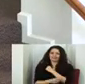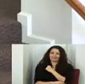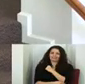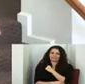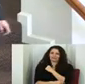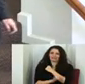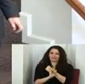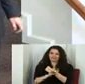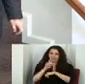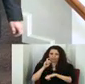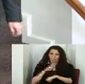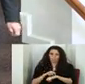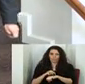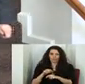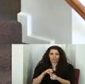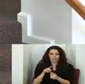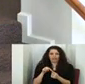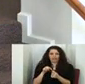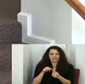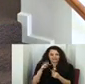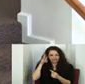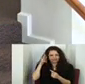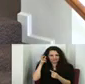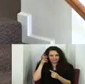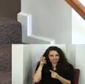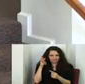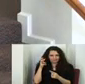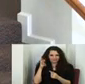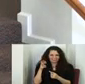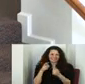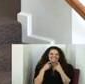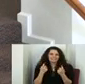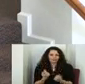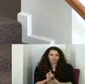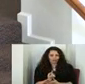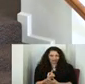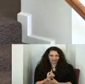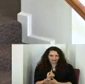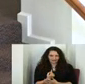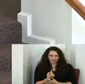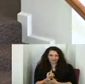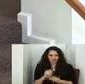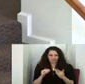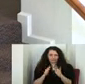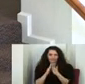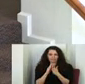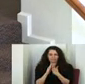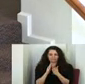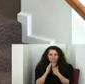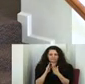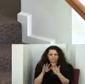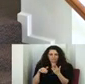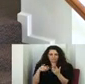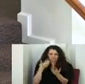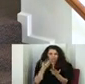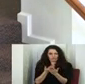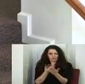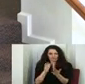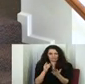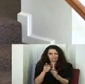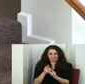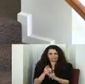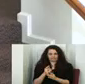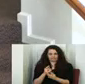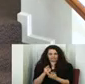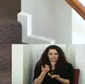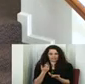that moment that the evil one, the devil, the presence of the unholy, came to Jesus and tempted him